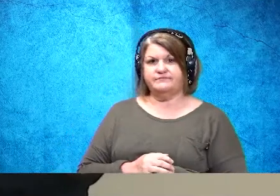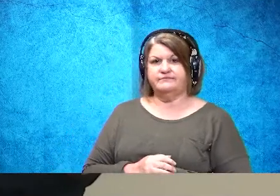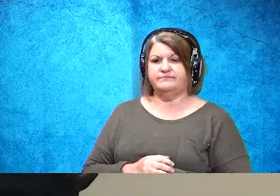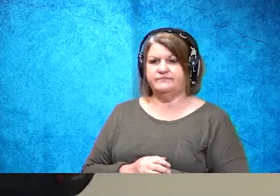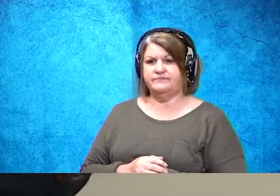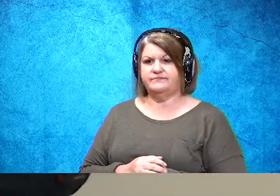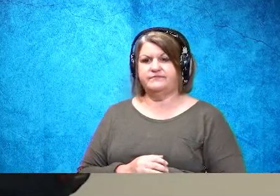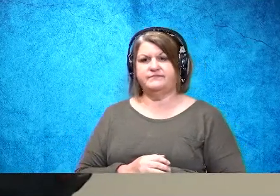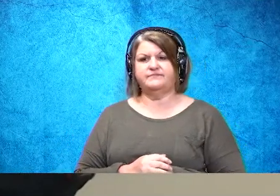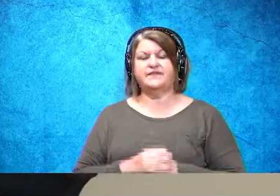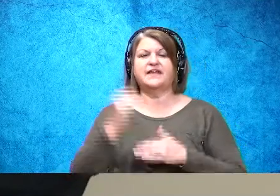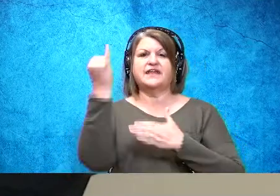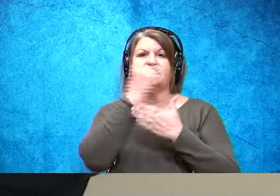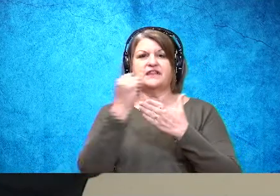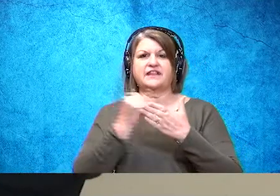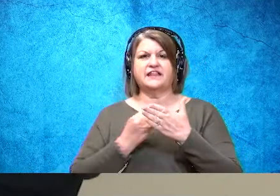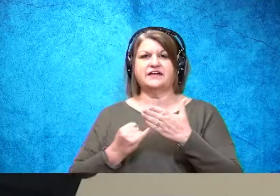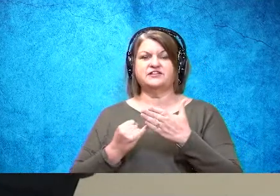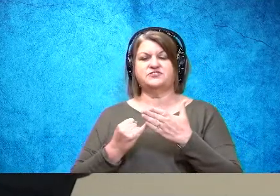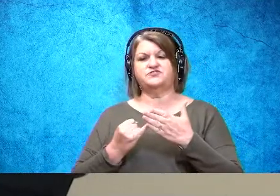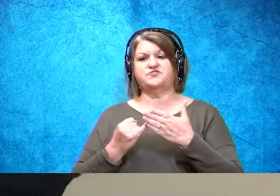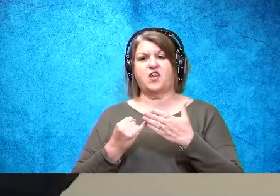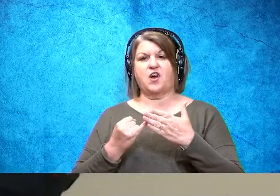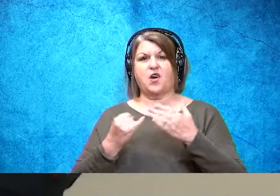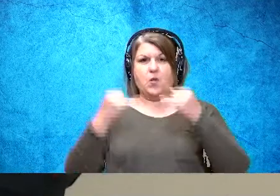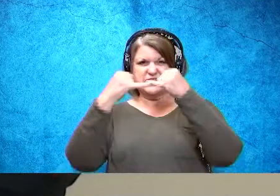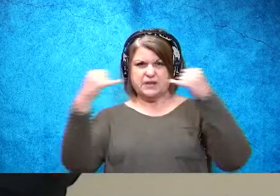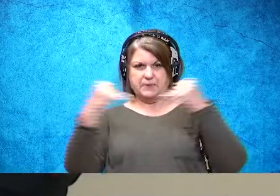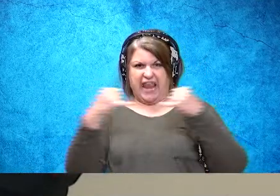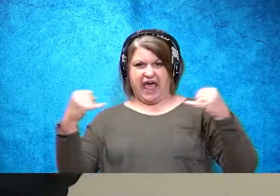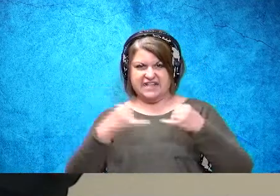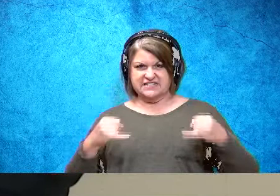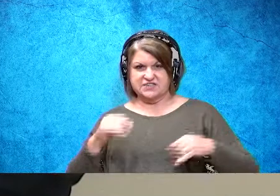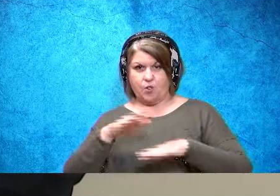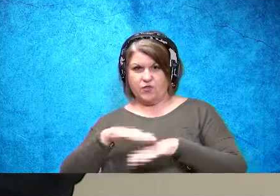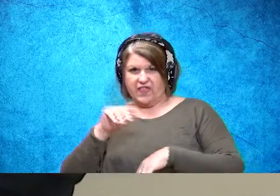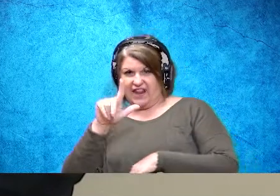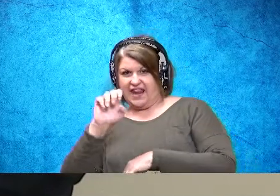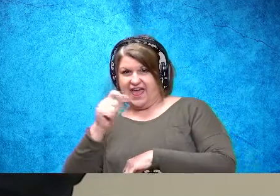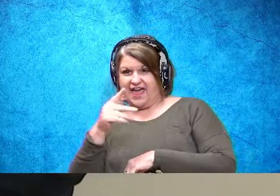And let's draw some lines on your robot's legs. I think that would be cool.